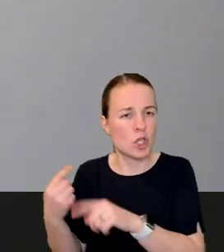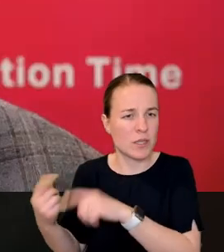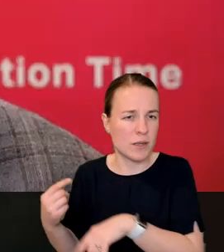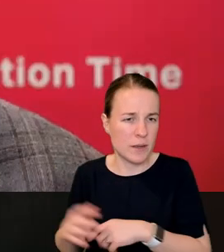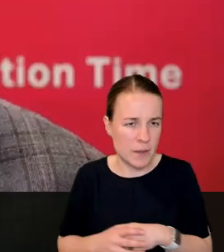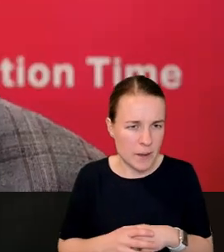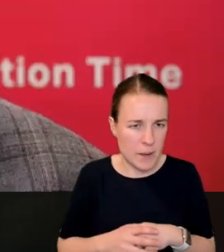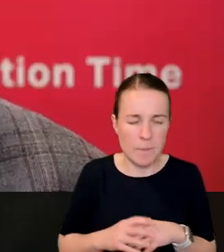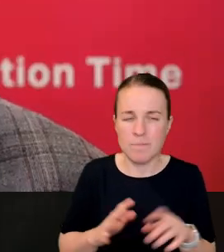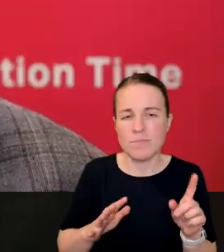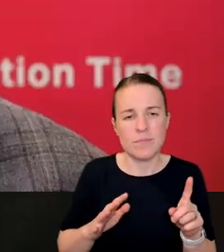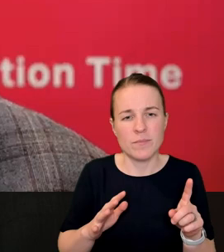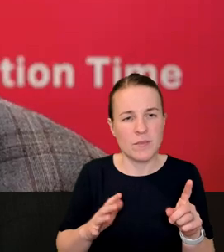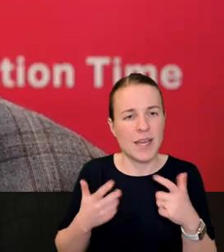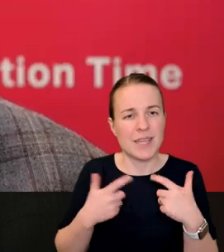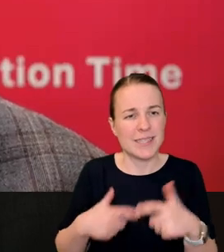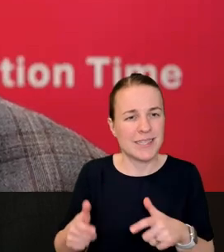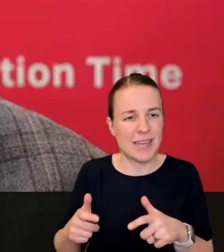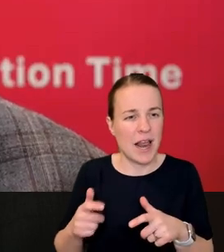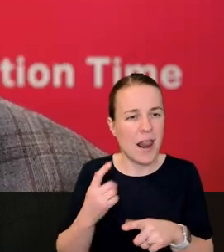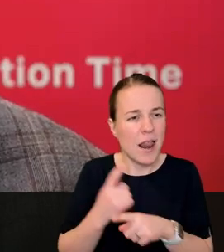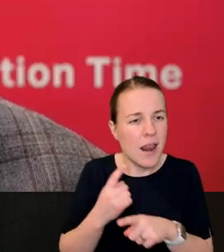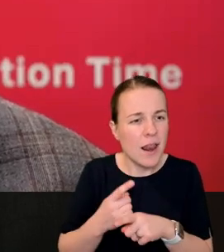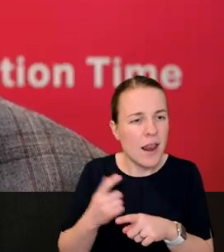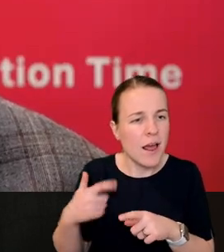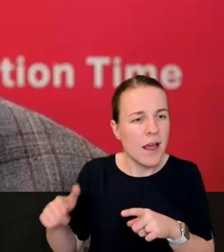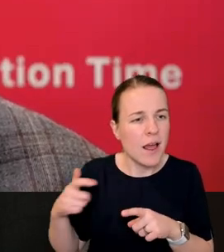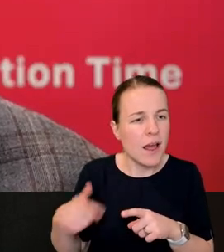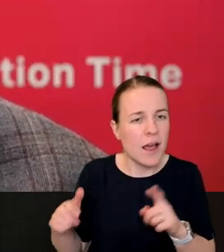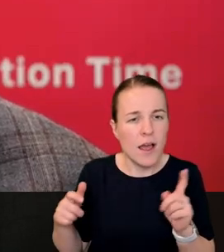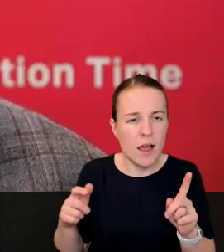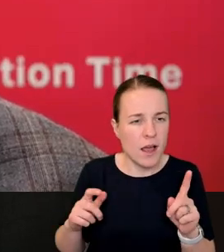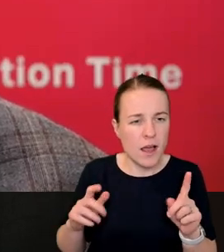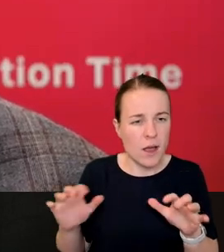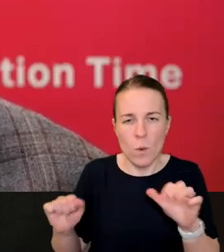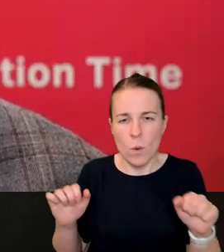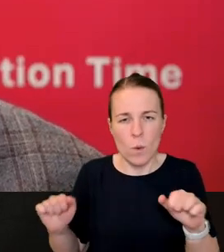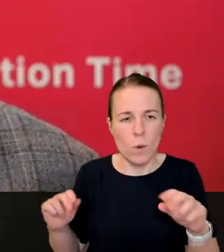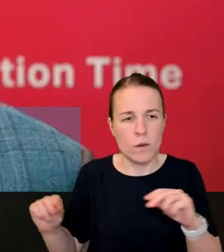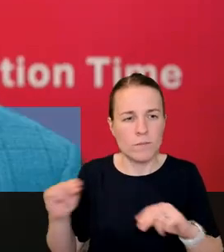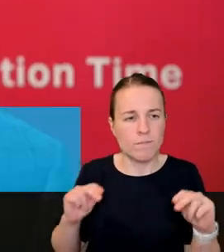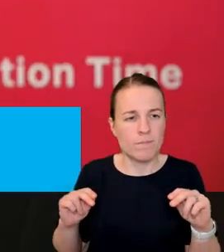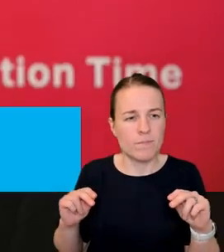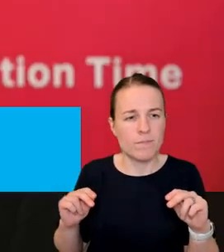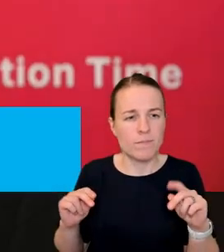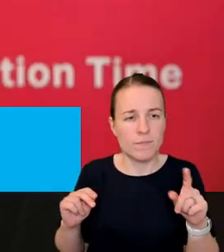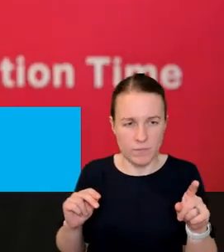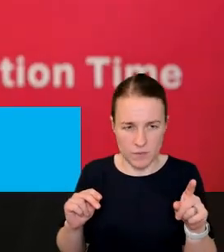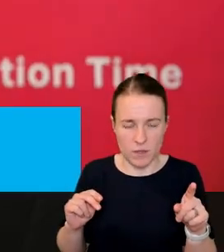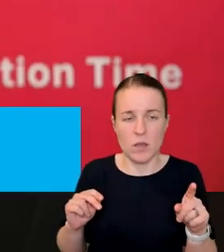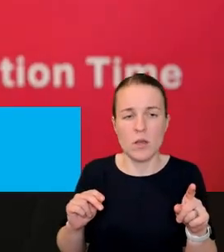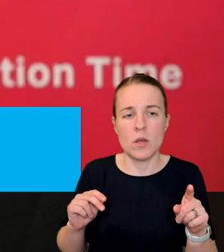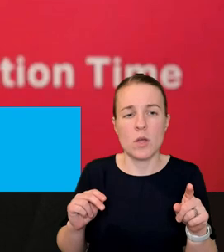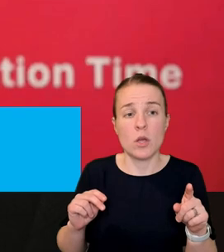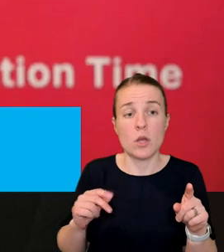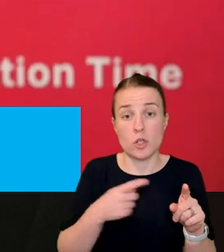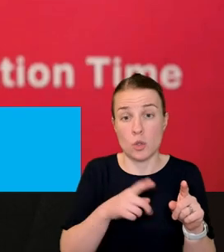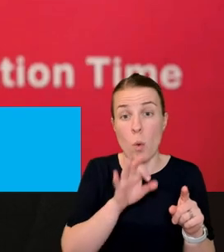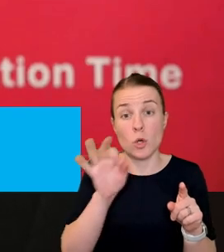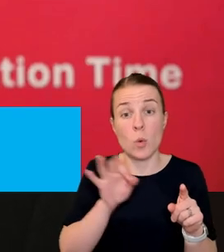I don't want to He's still going. What Browning Street. What opportunities are the Mayor's office off? This is